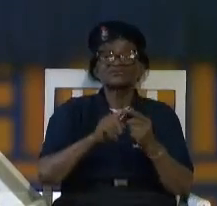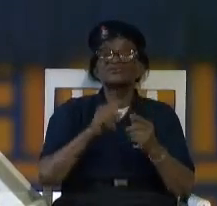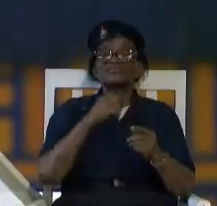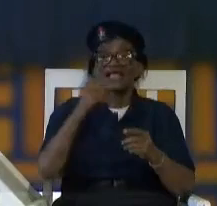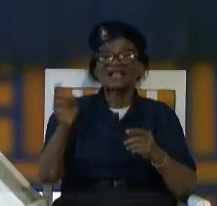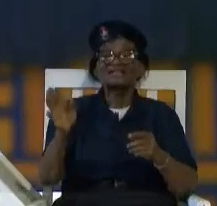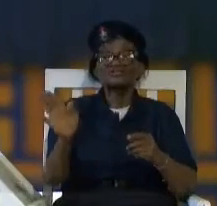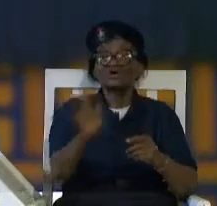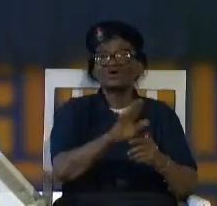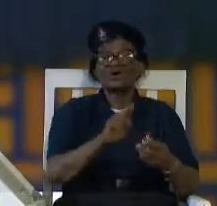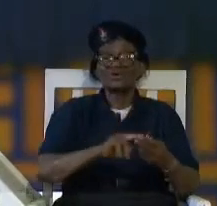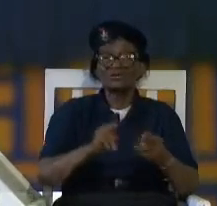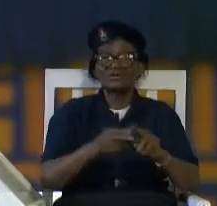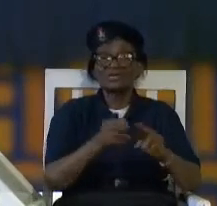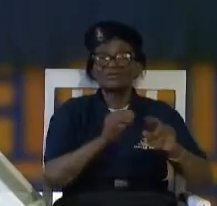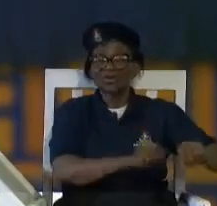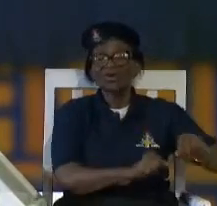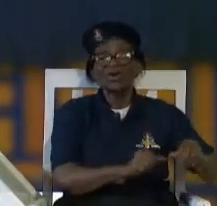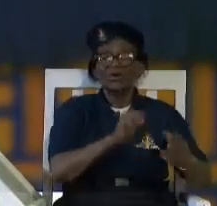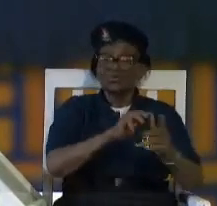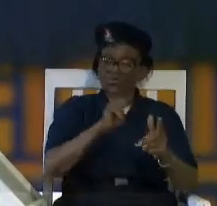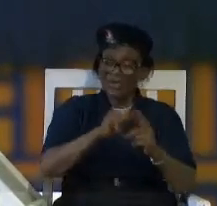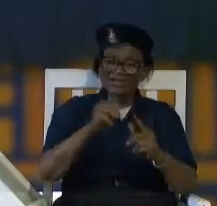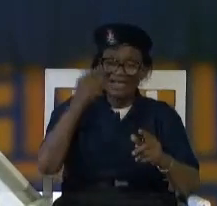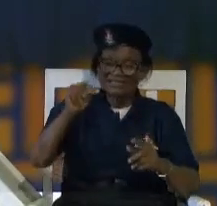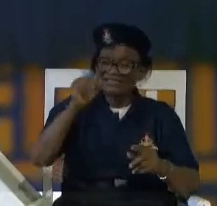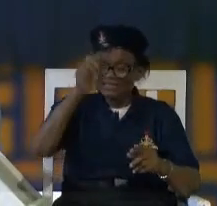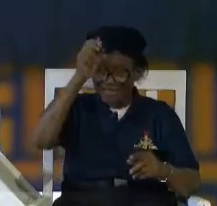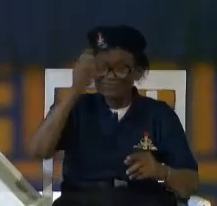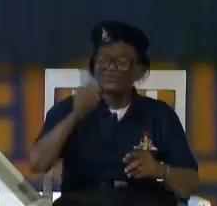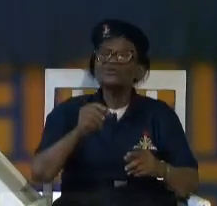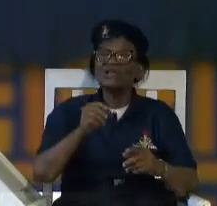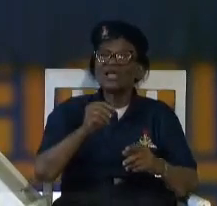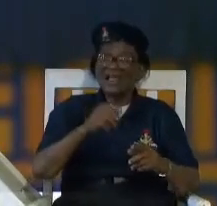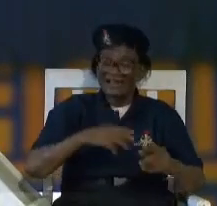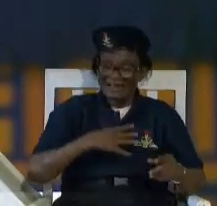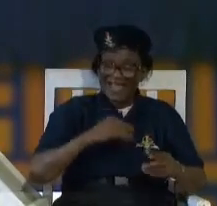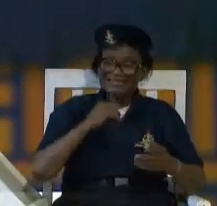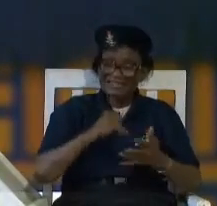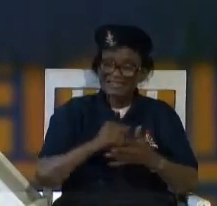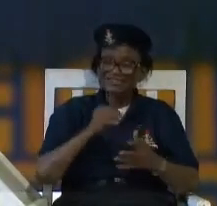whether the devil likes it or not, you will make it to heaven.